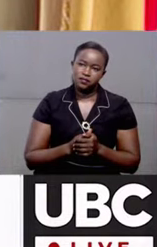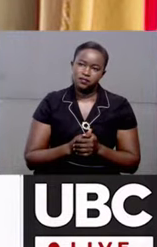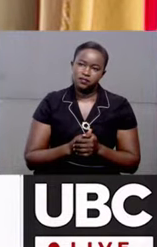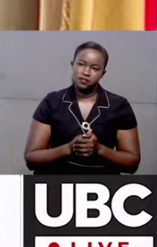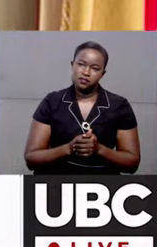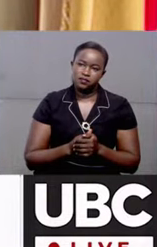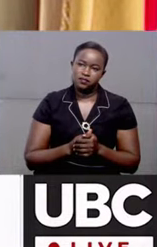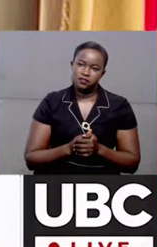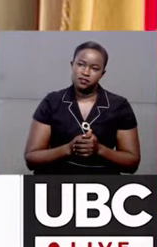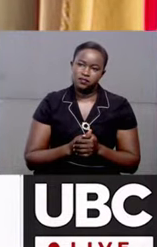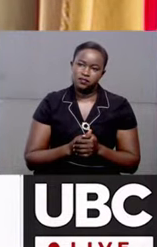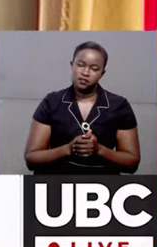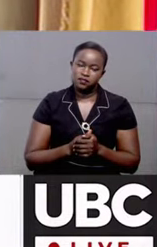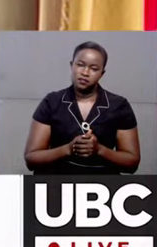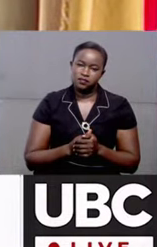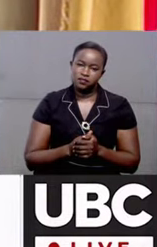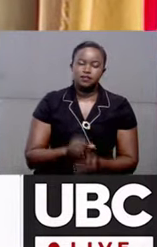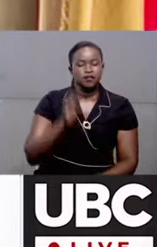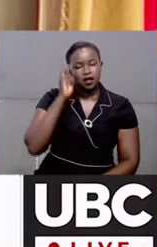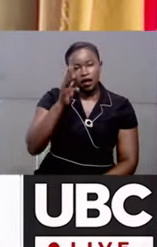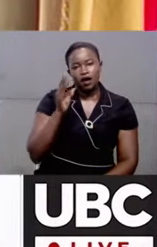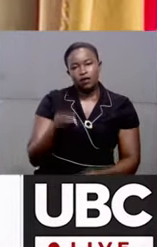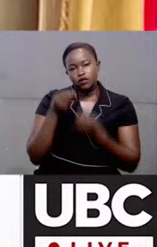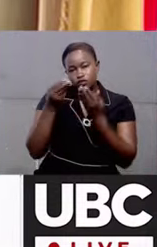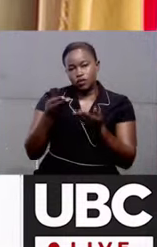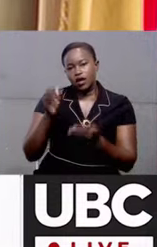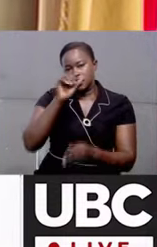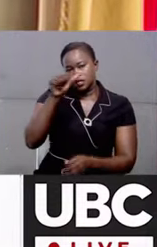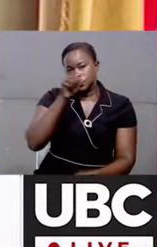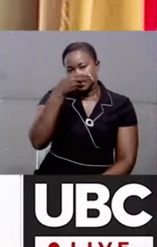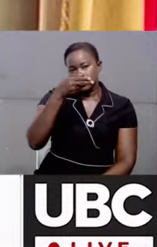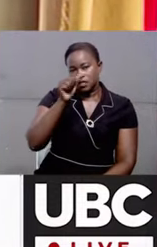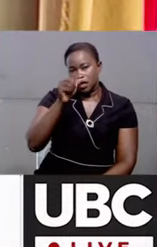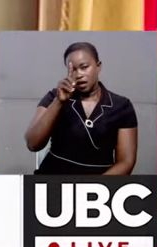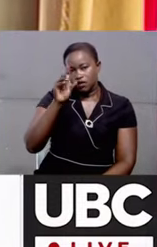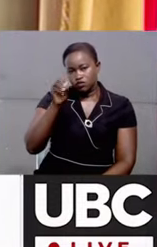I'll grant the shadow minister